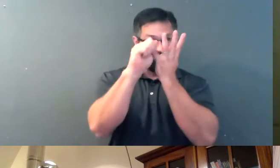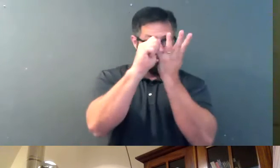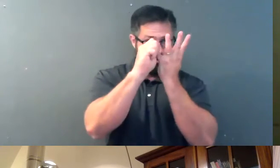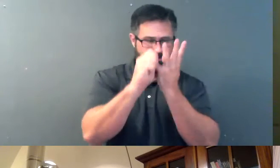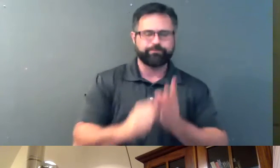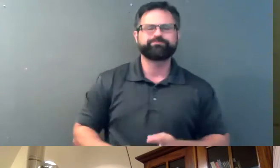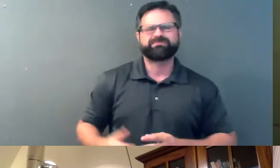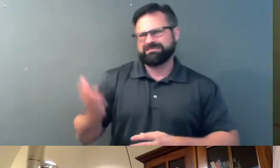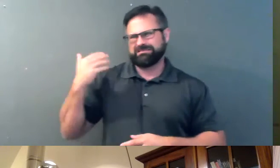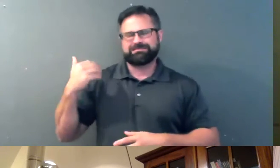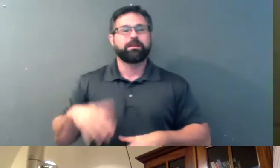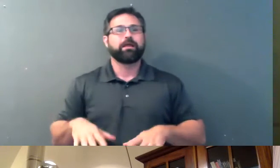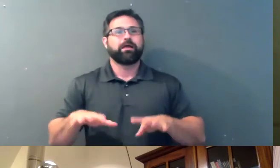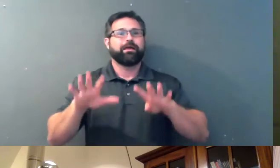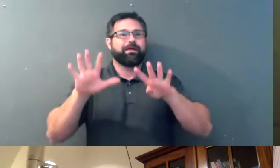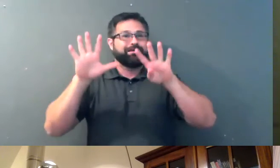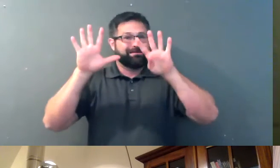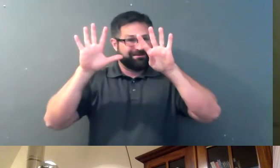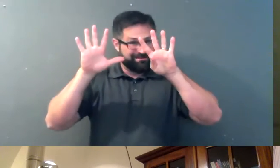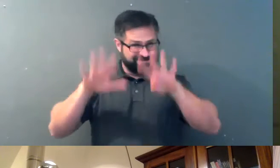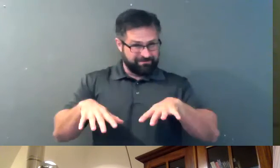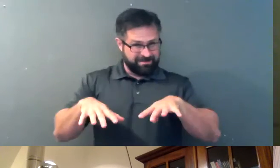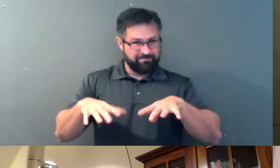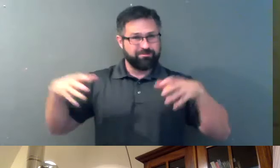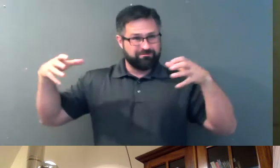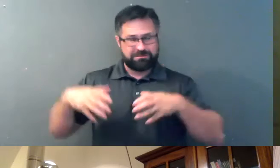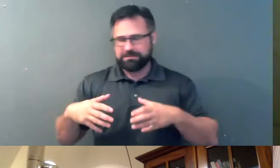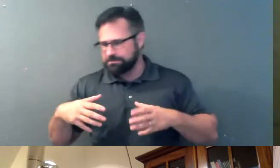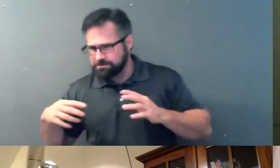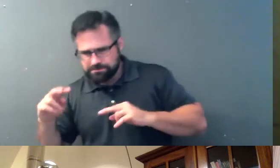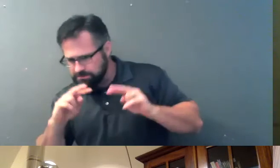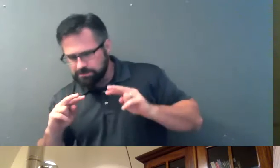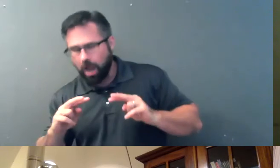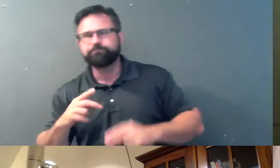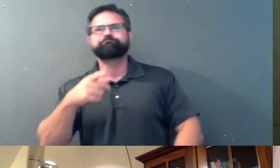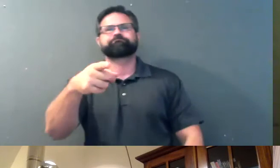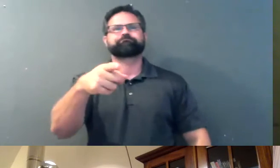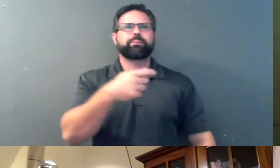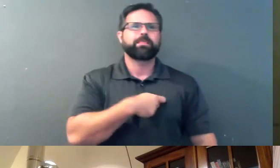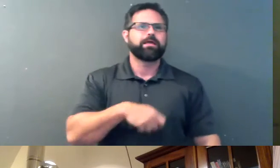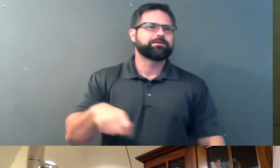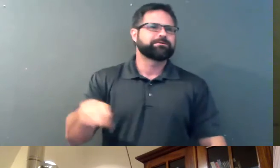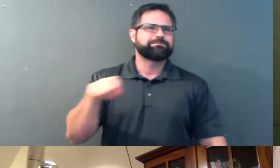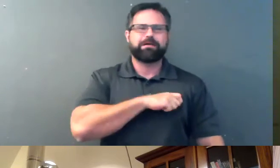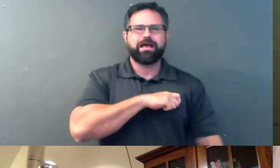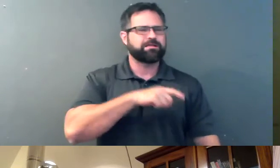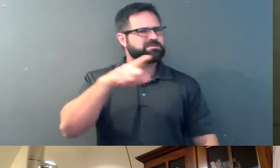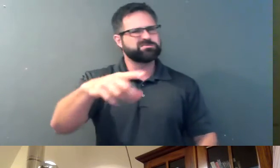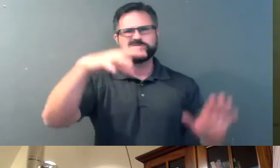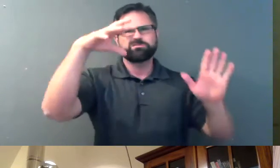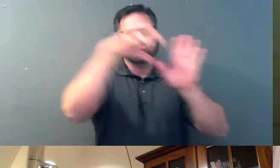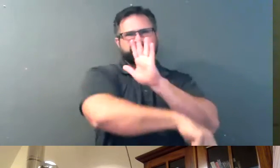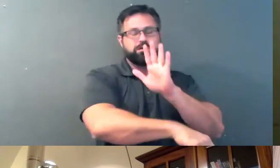had violated the right to inclusive education of a child with Down syndrome who